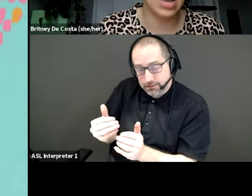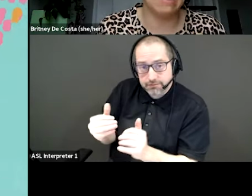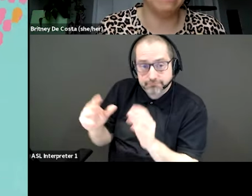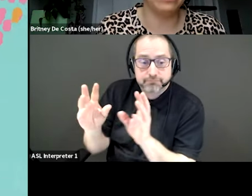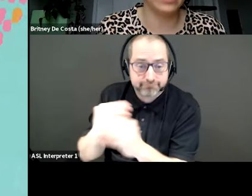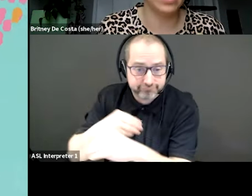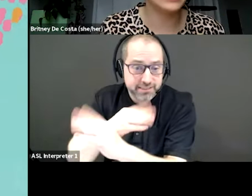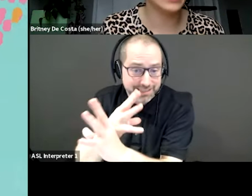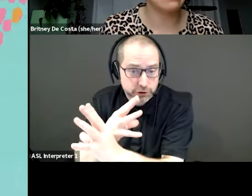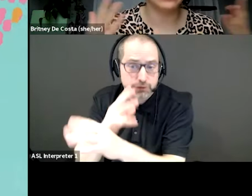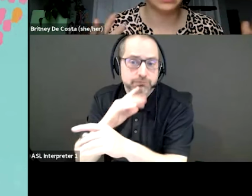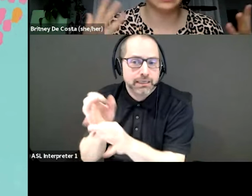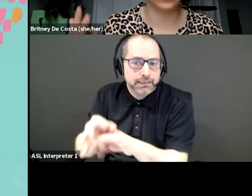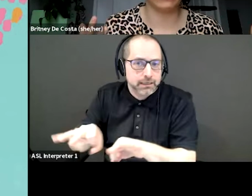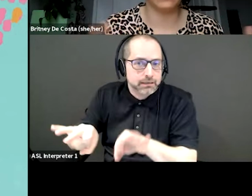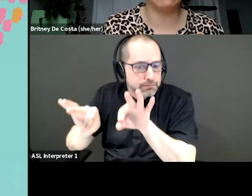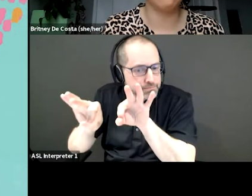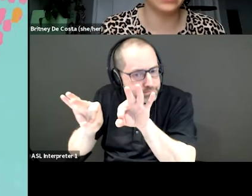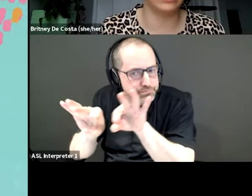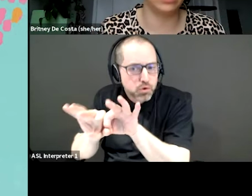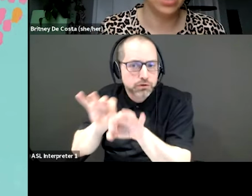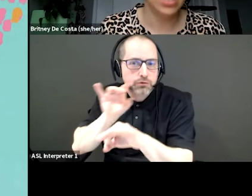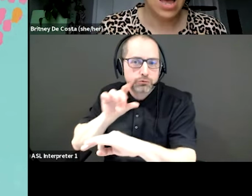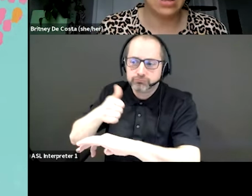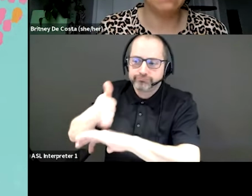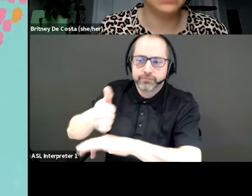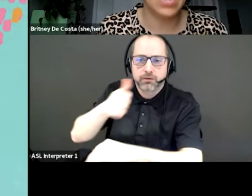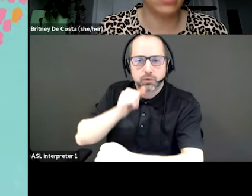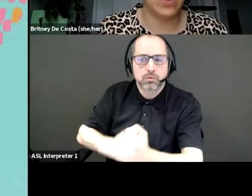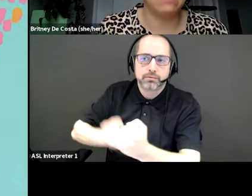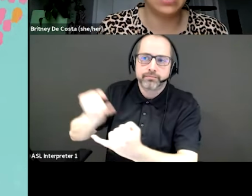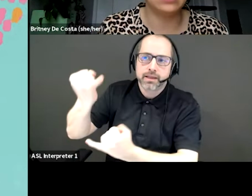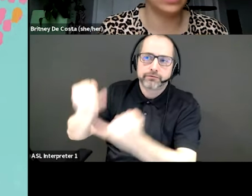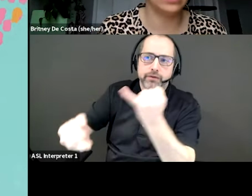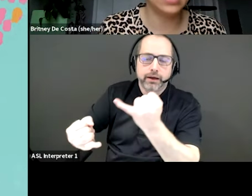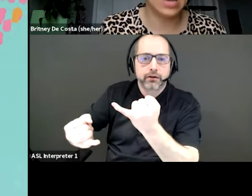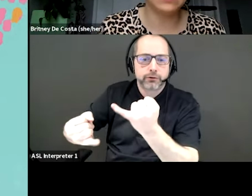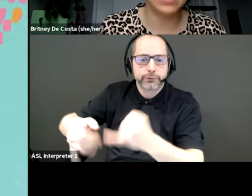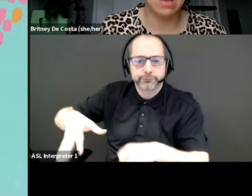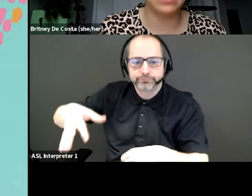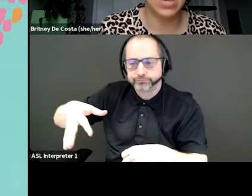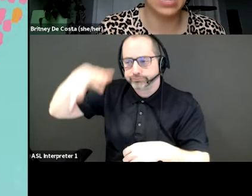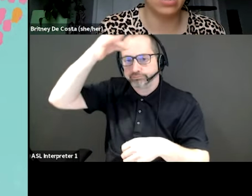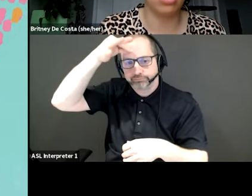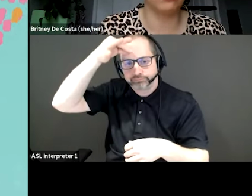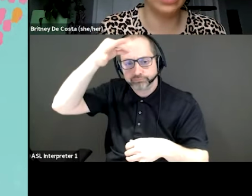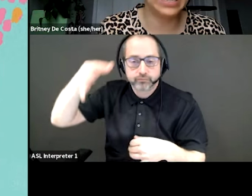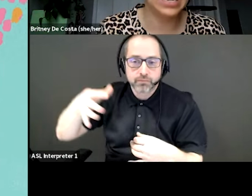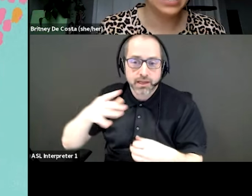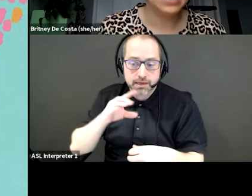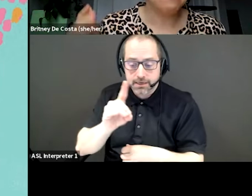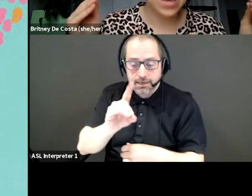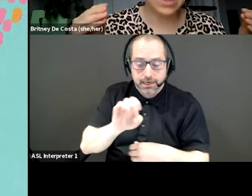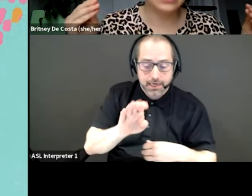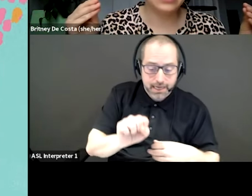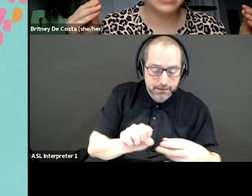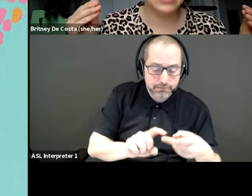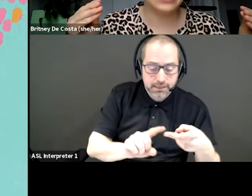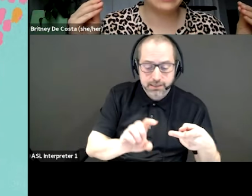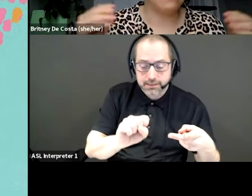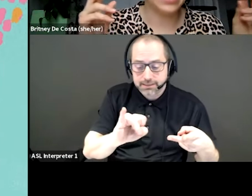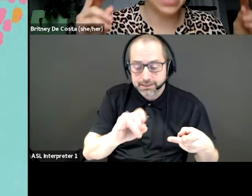important to have as that sort of like final takeaway, because while Debs and Ab and I are really